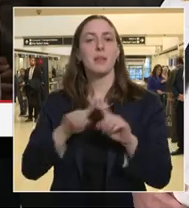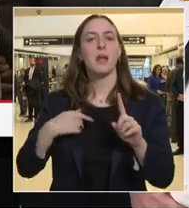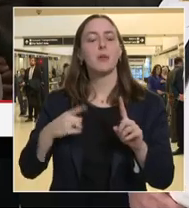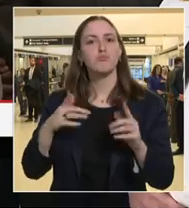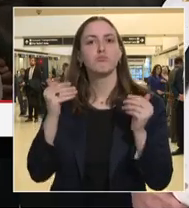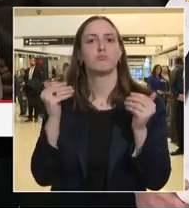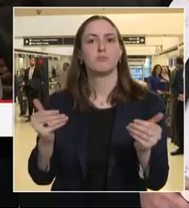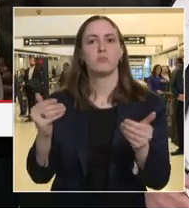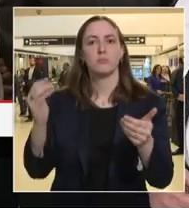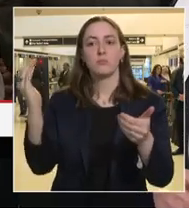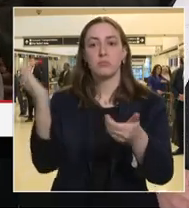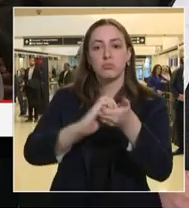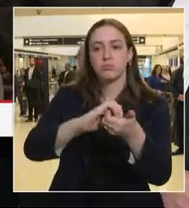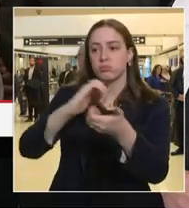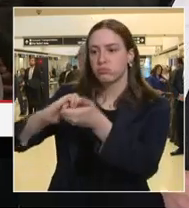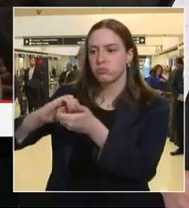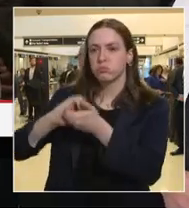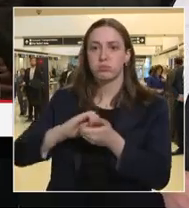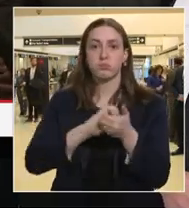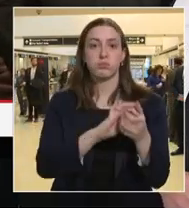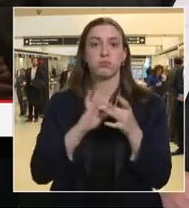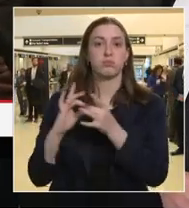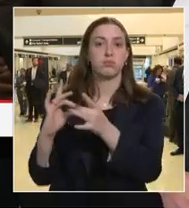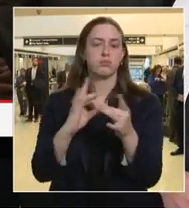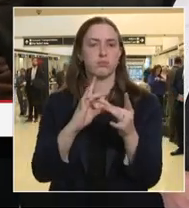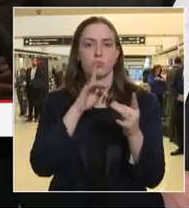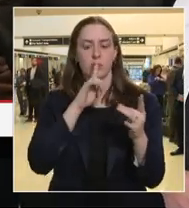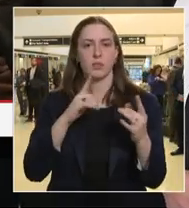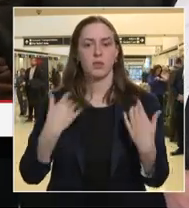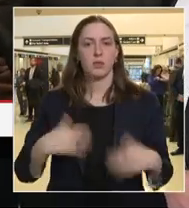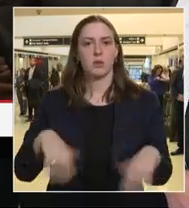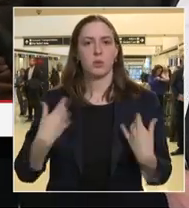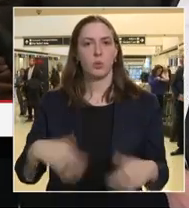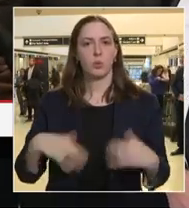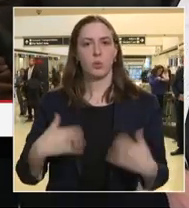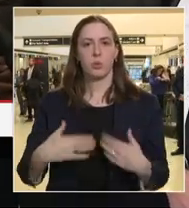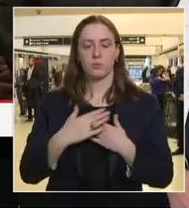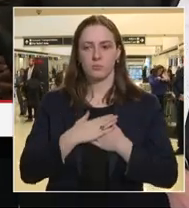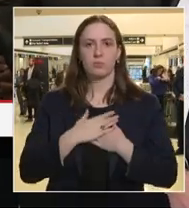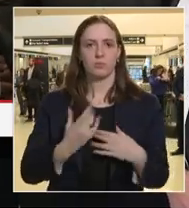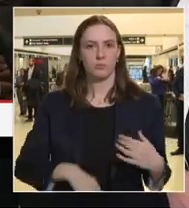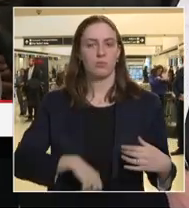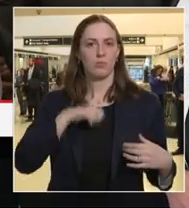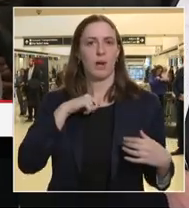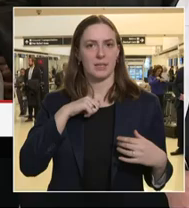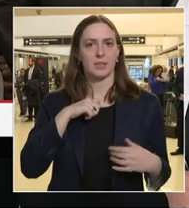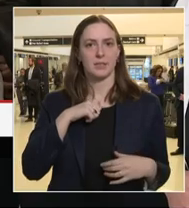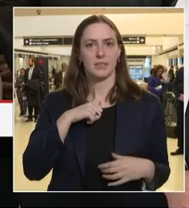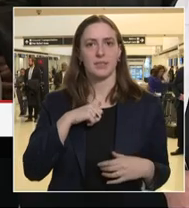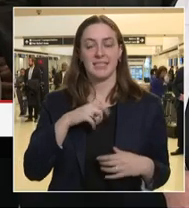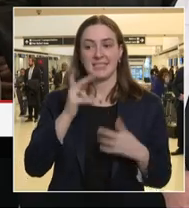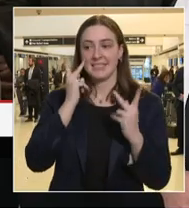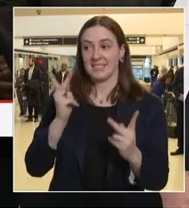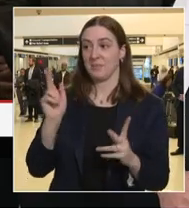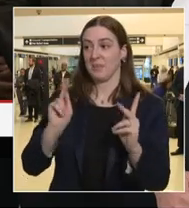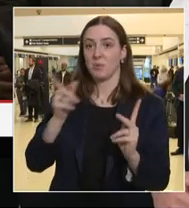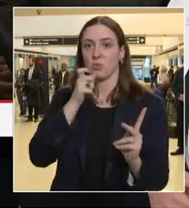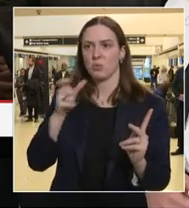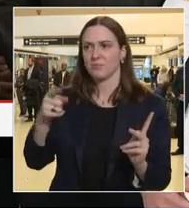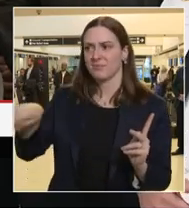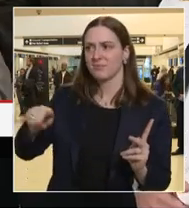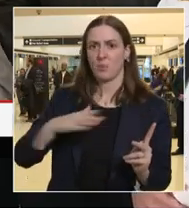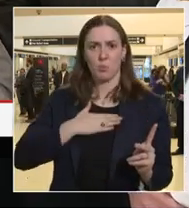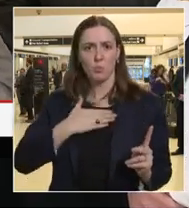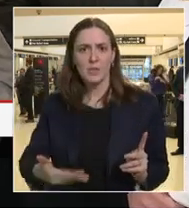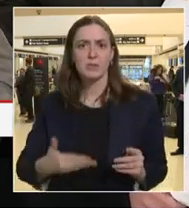does give you a sense of appreciation and pride in people's willingness to come to the danger and work together. And